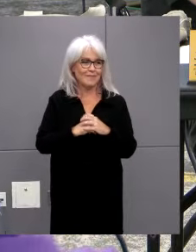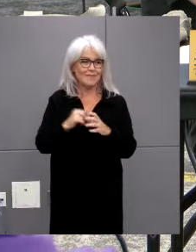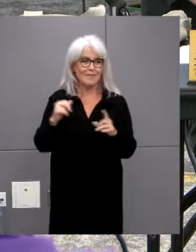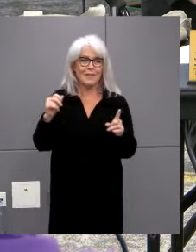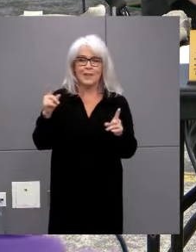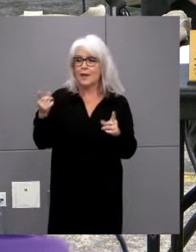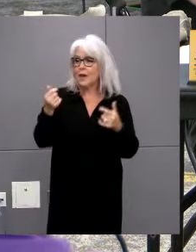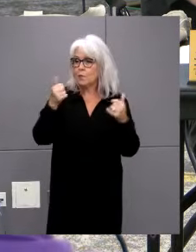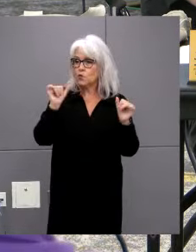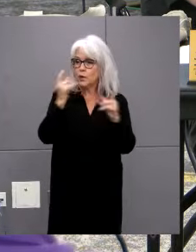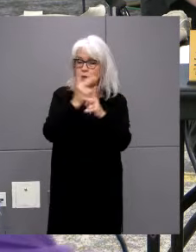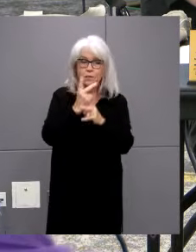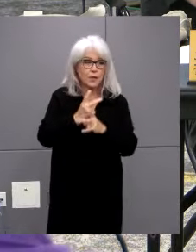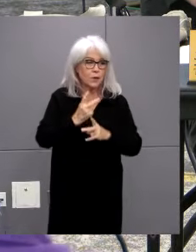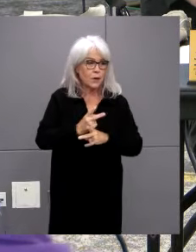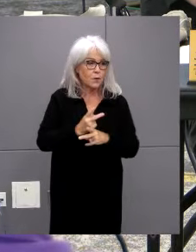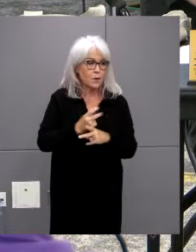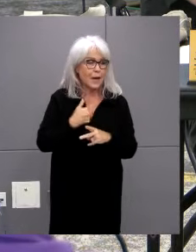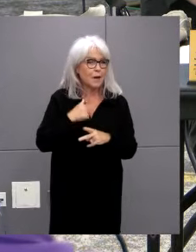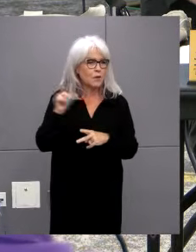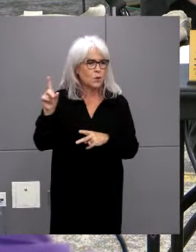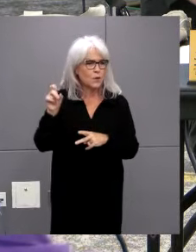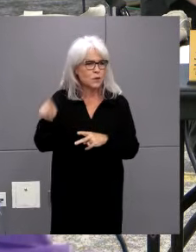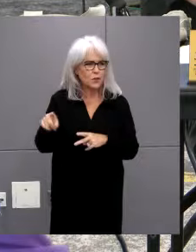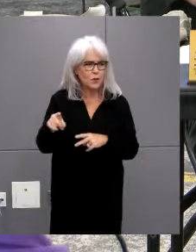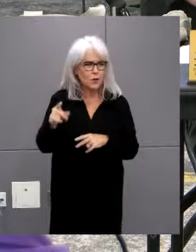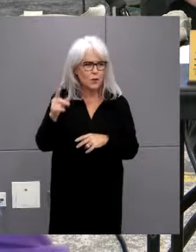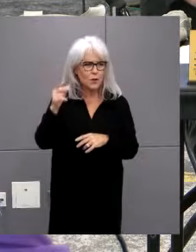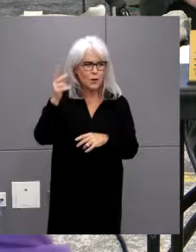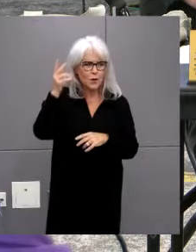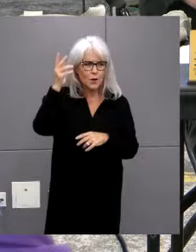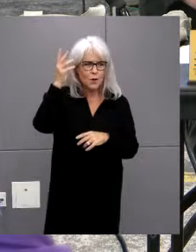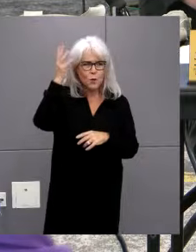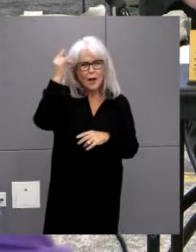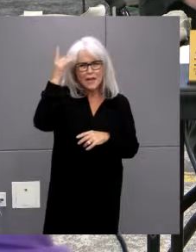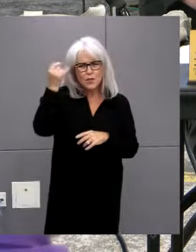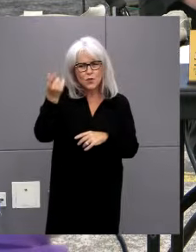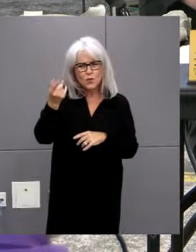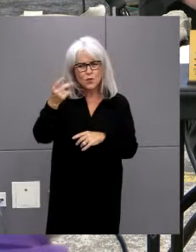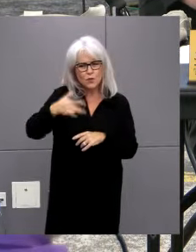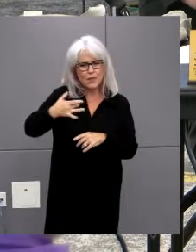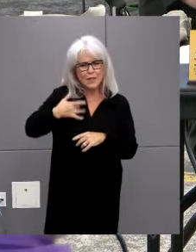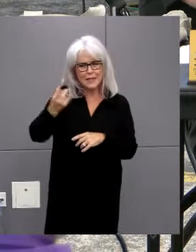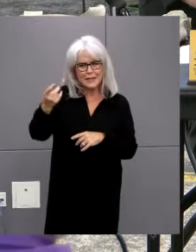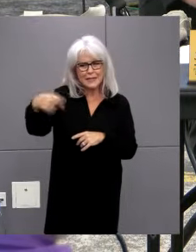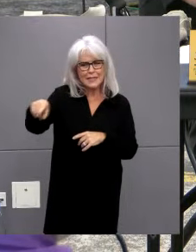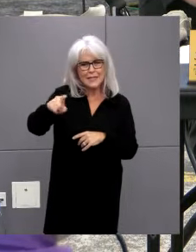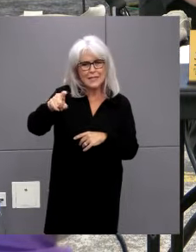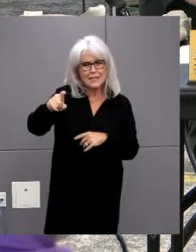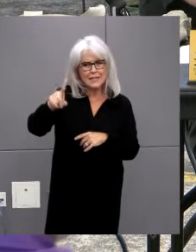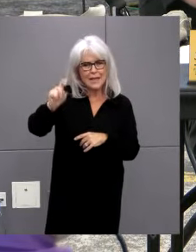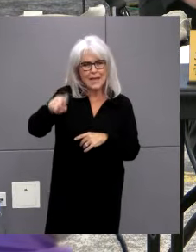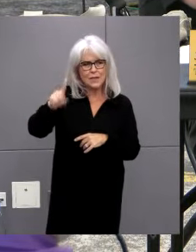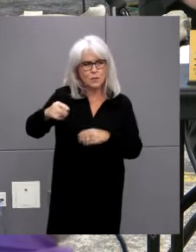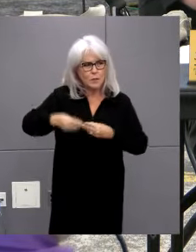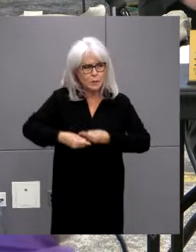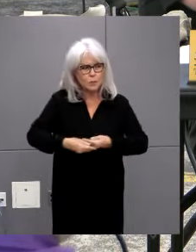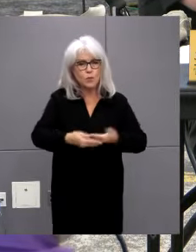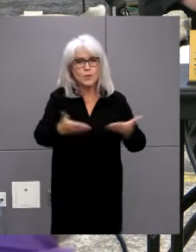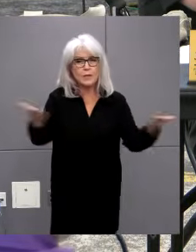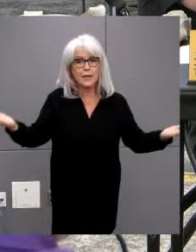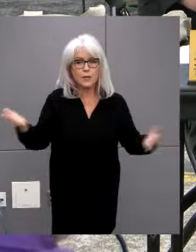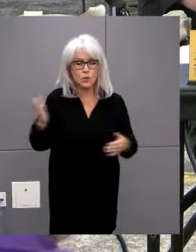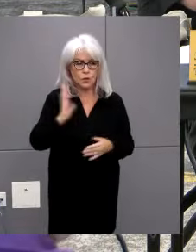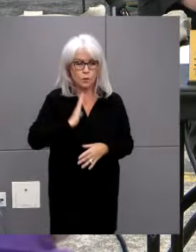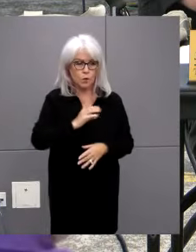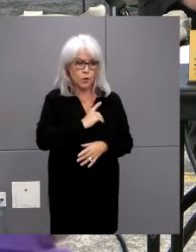You're out. Shonda, why did you feel this needed to come to the board? because